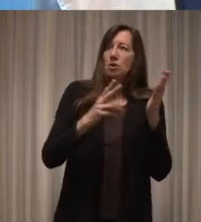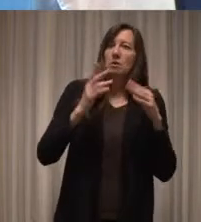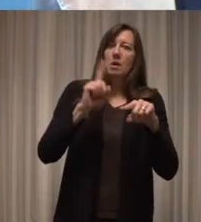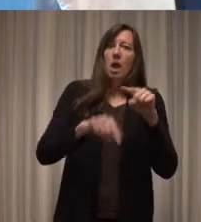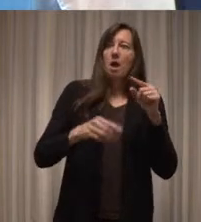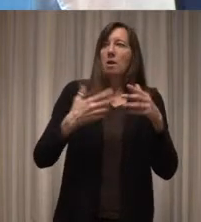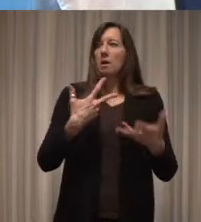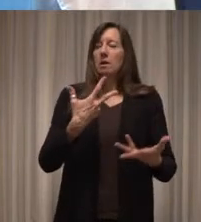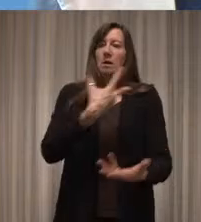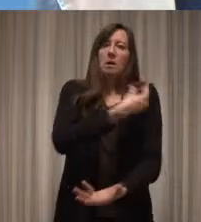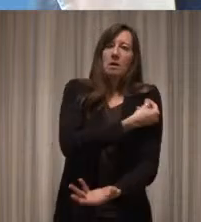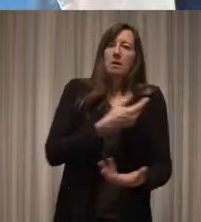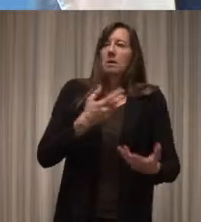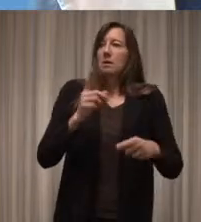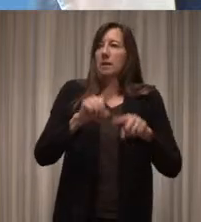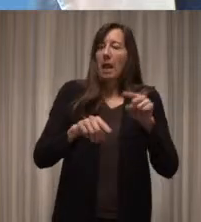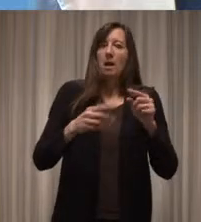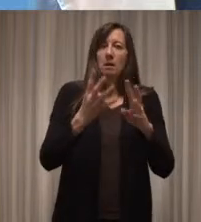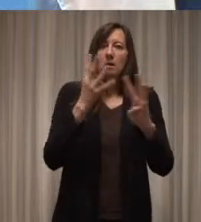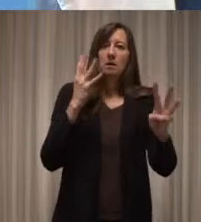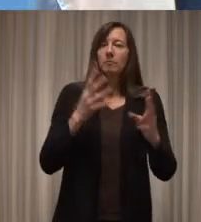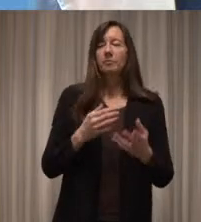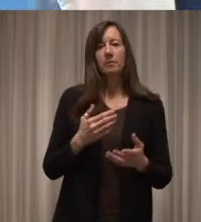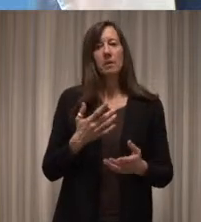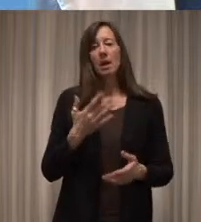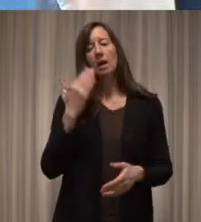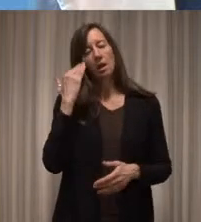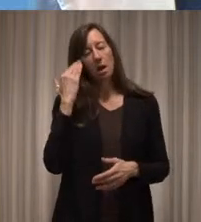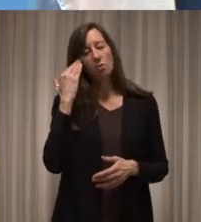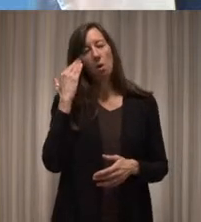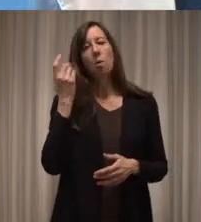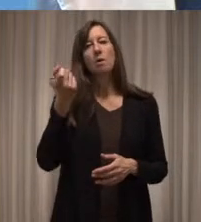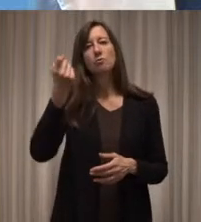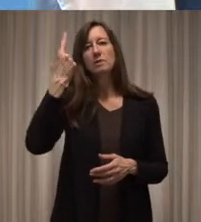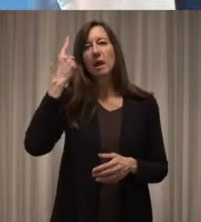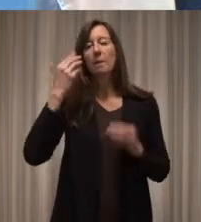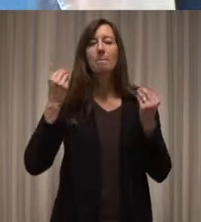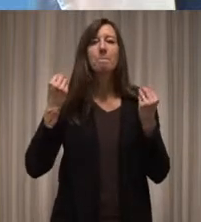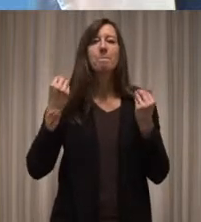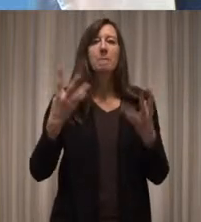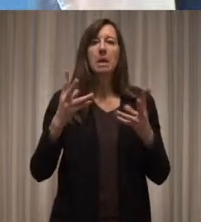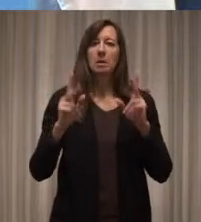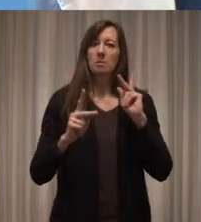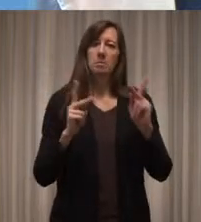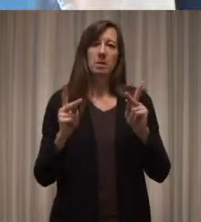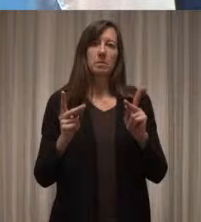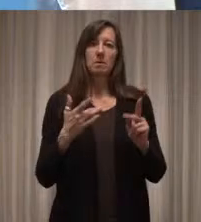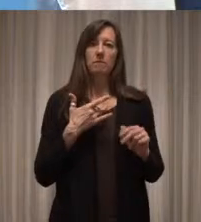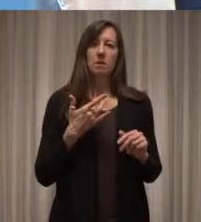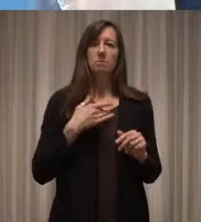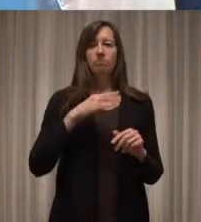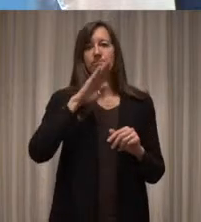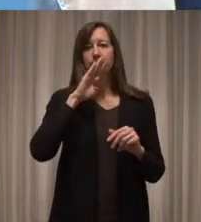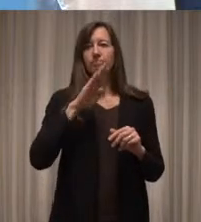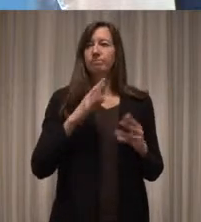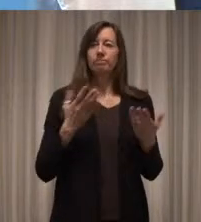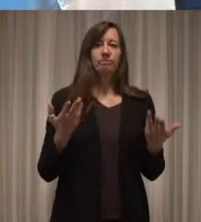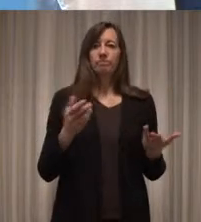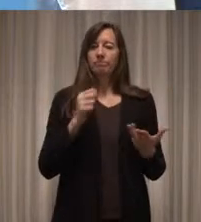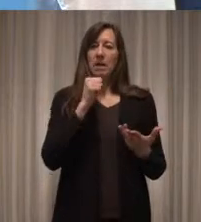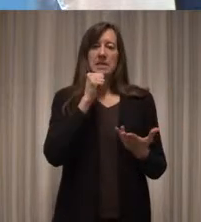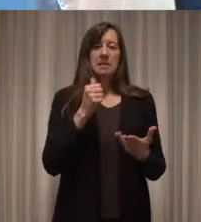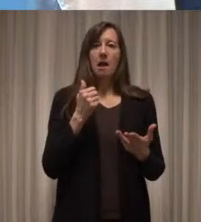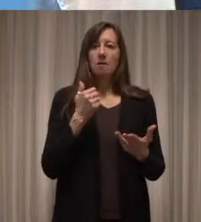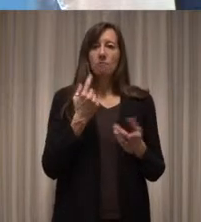really not a good place for folks to be right now. And so what we're going to do based on that